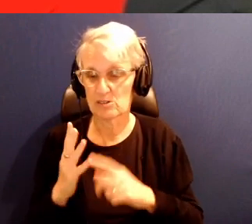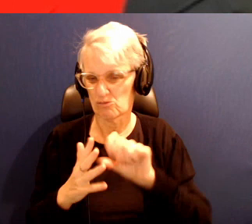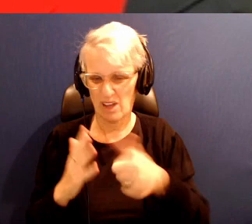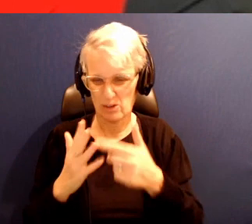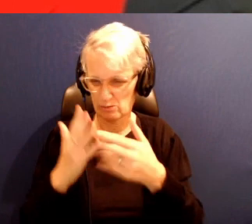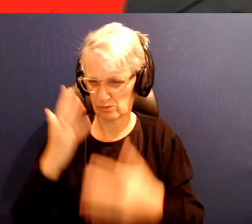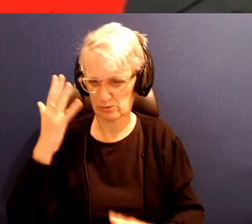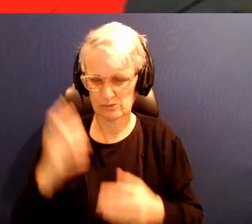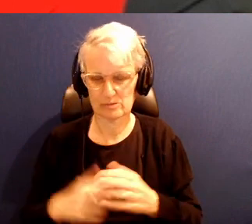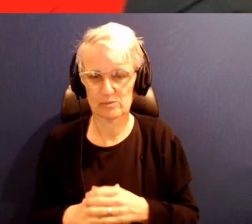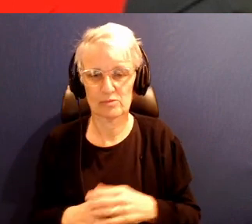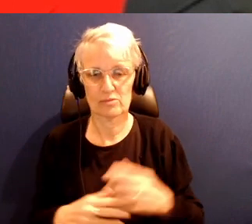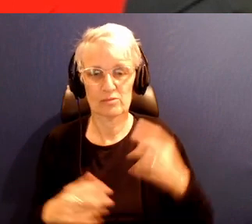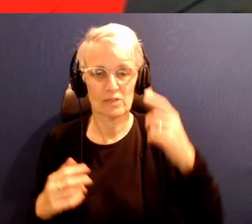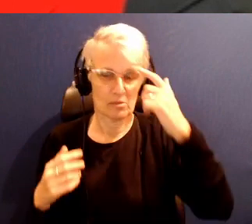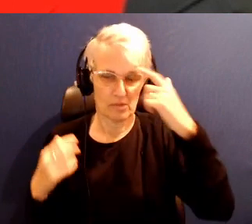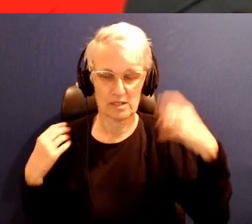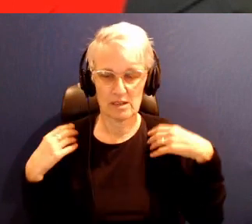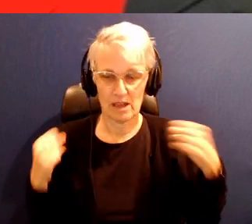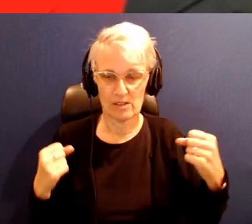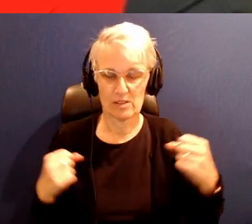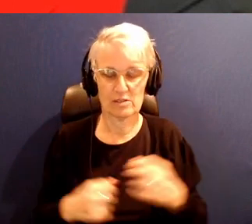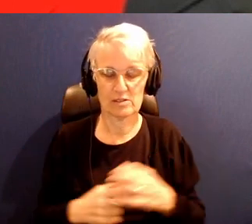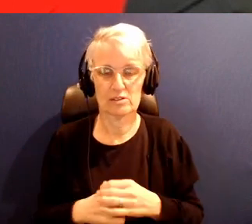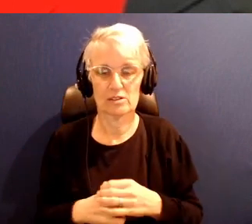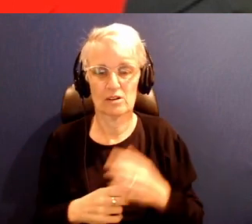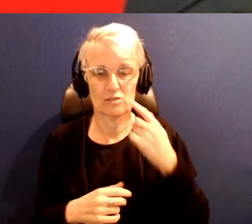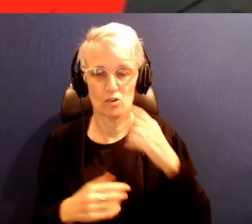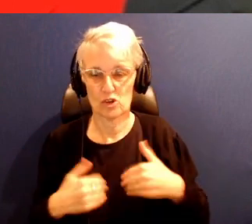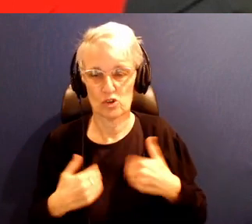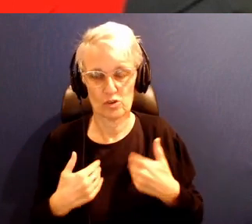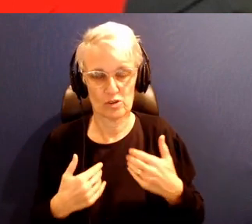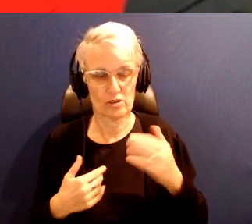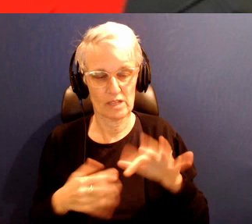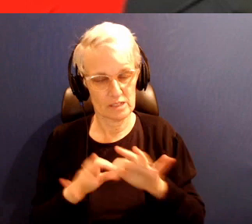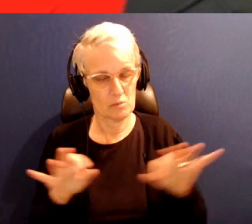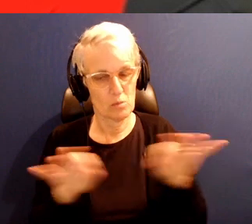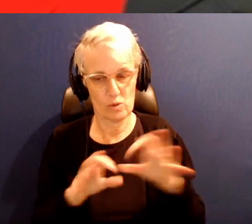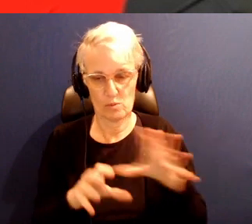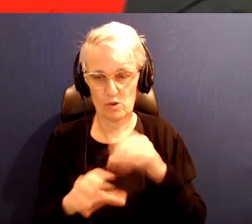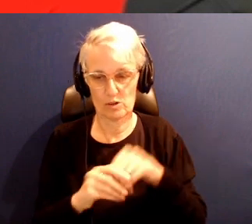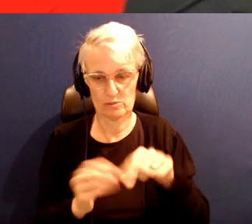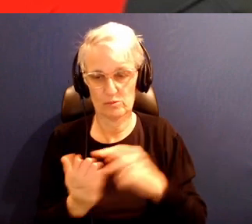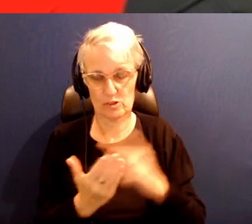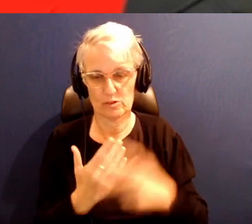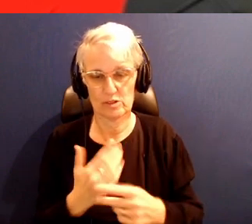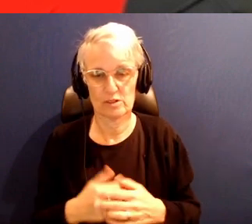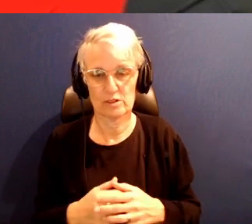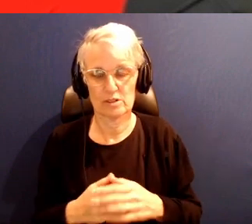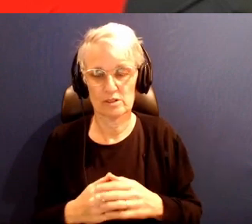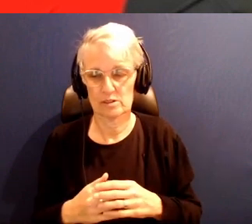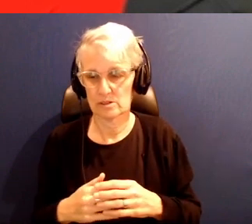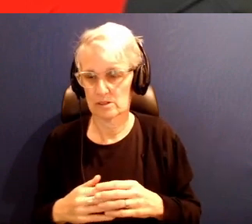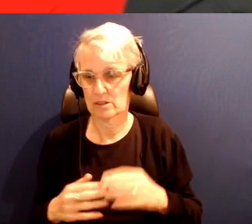others. Mental health and well-being of youth are important aspects of this program.